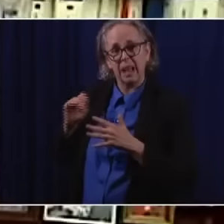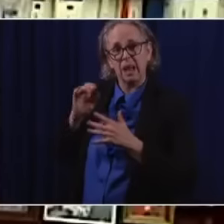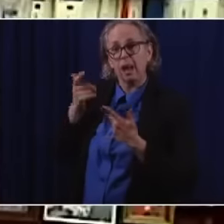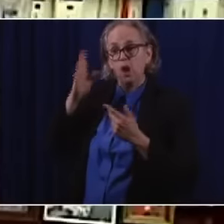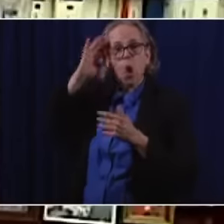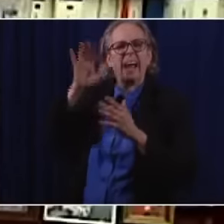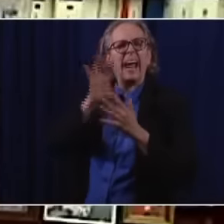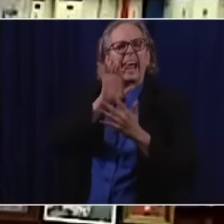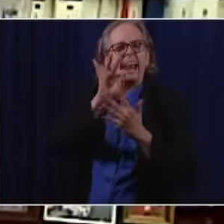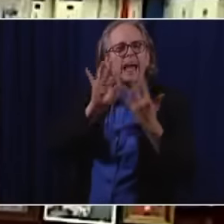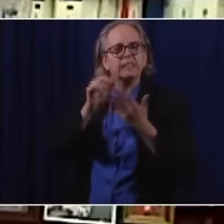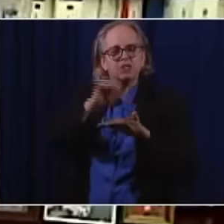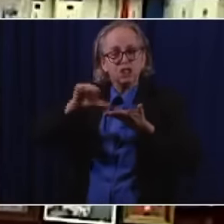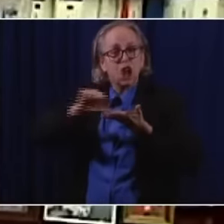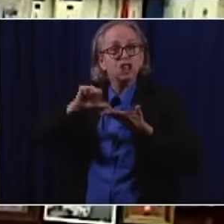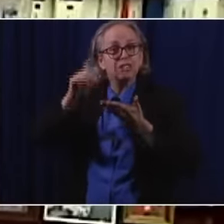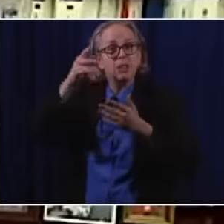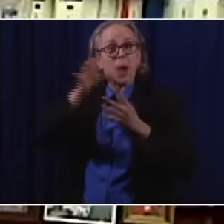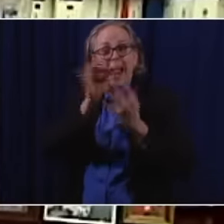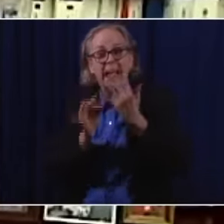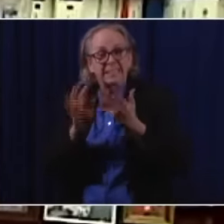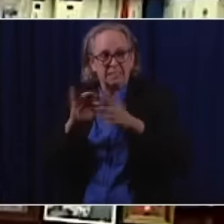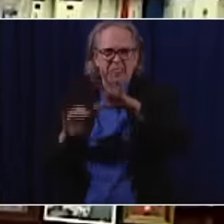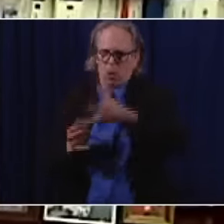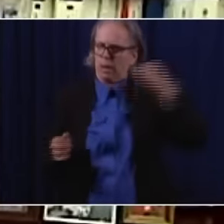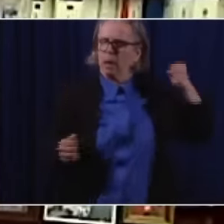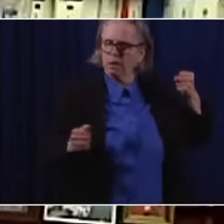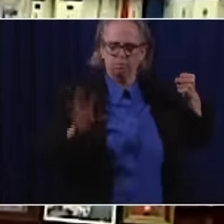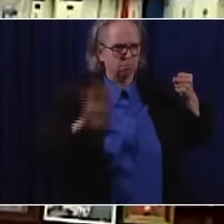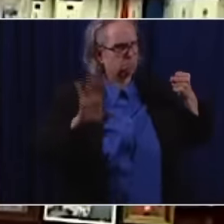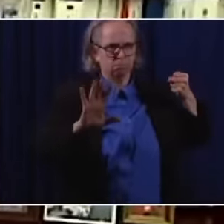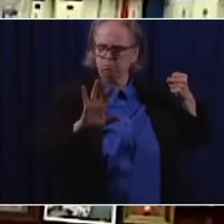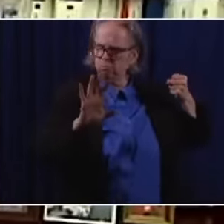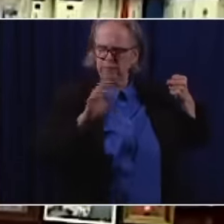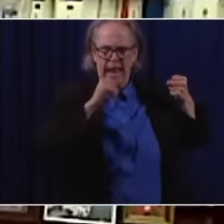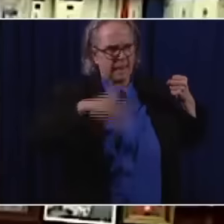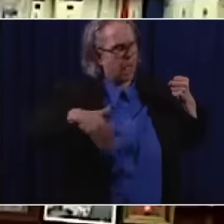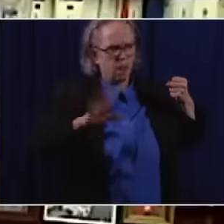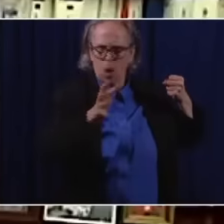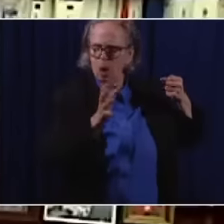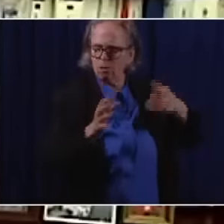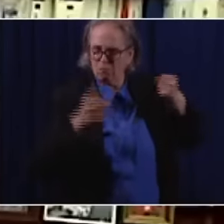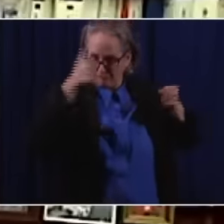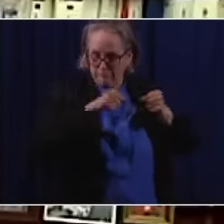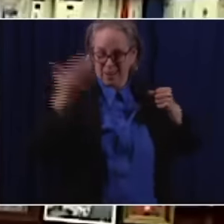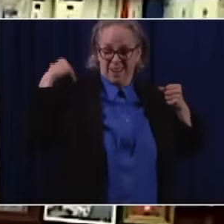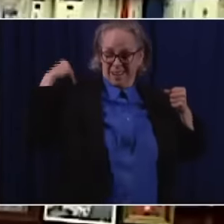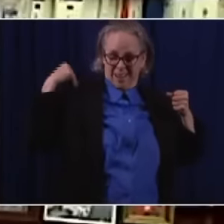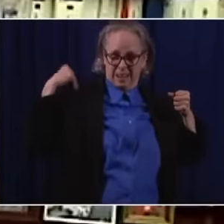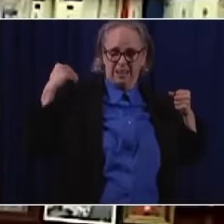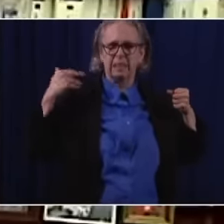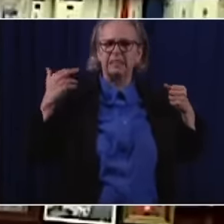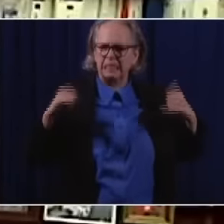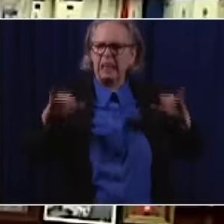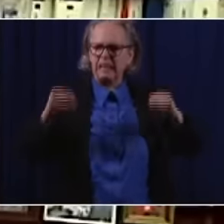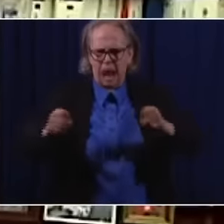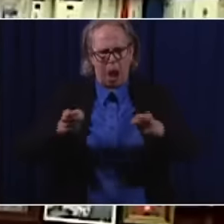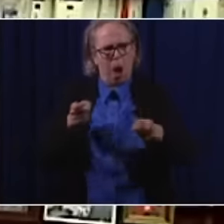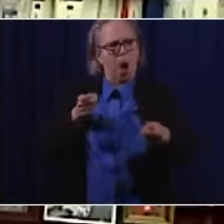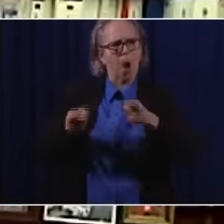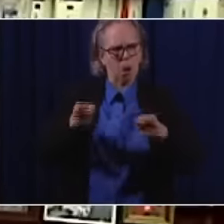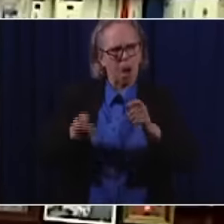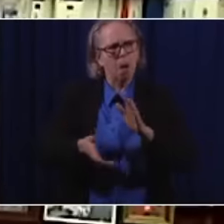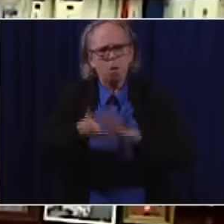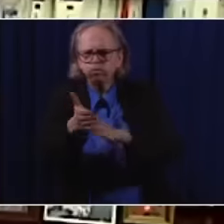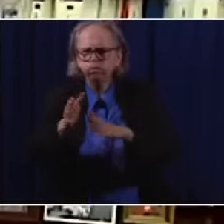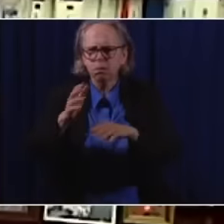had a lot of extra hospital capacity. We're back at a period of normal operations for our hospitals. So at some point, if the